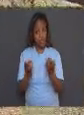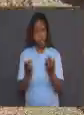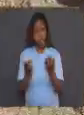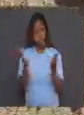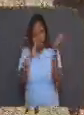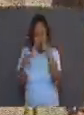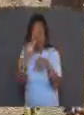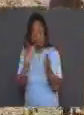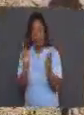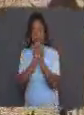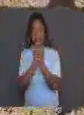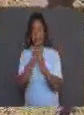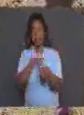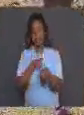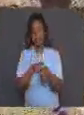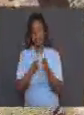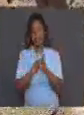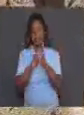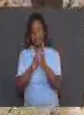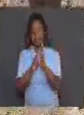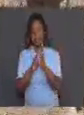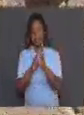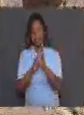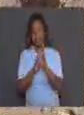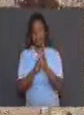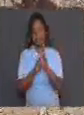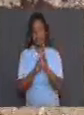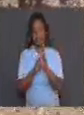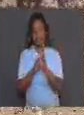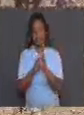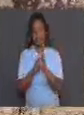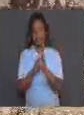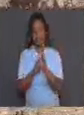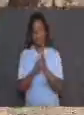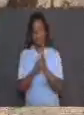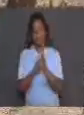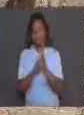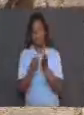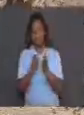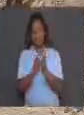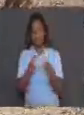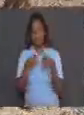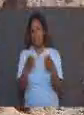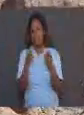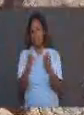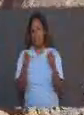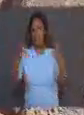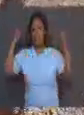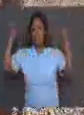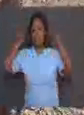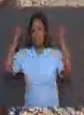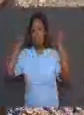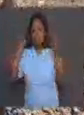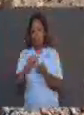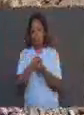An example of the kind of crisis I mean is a natural